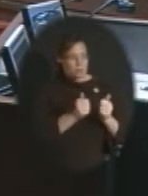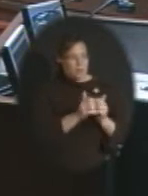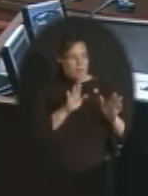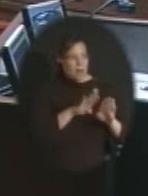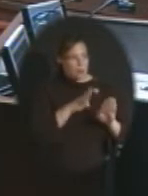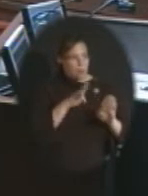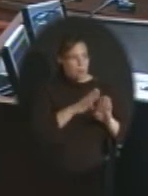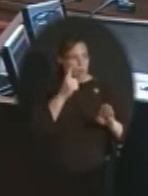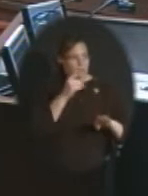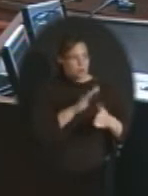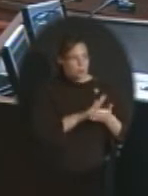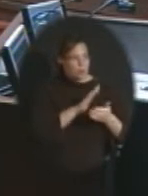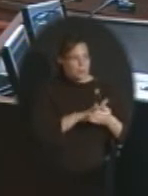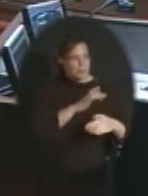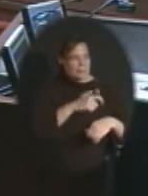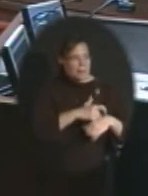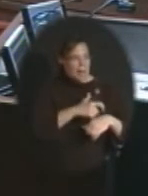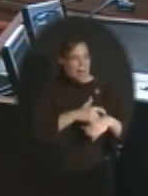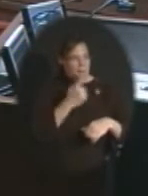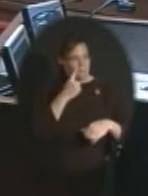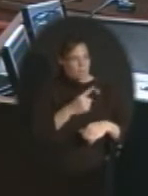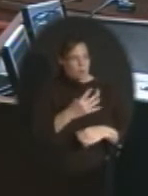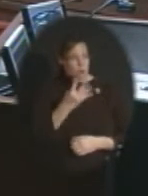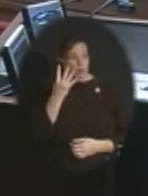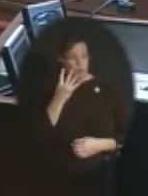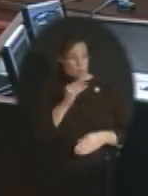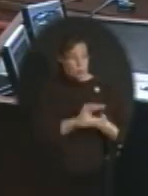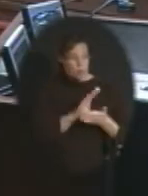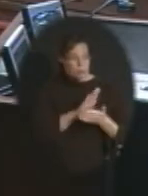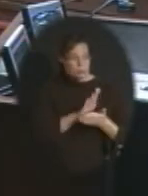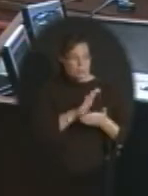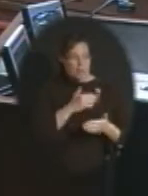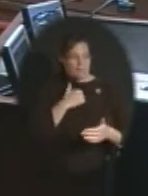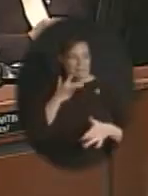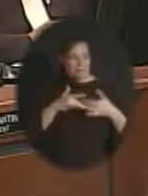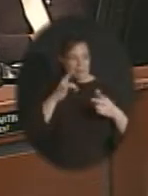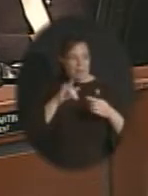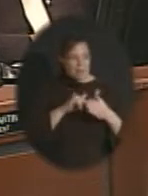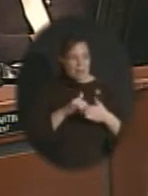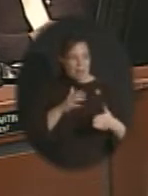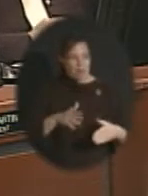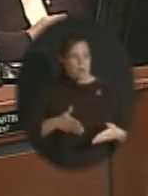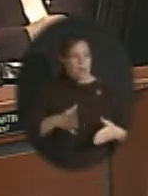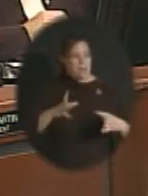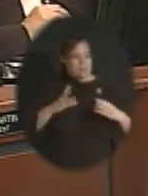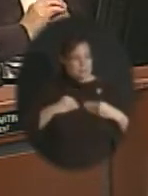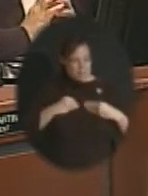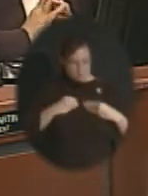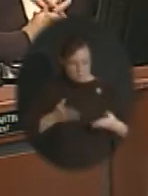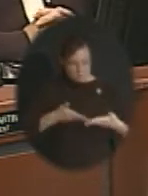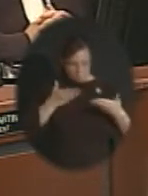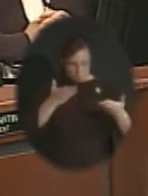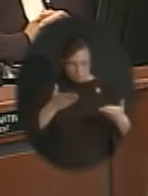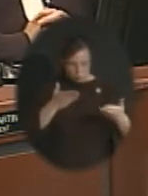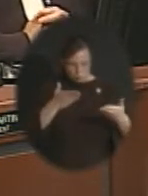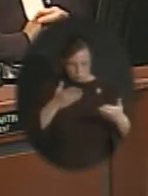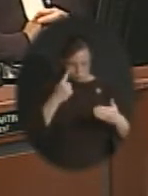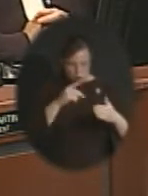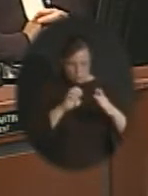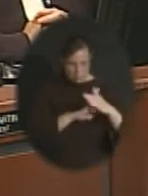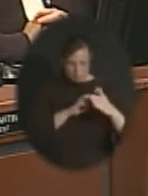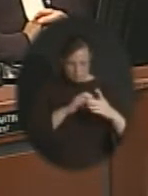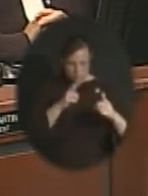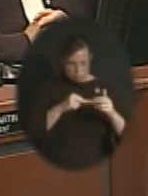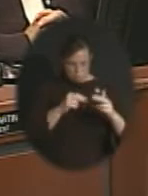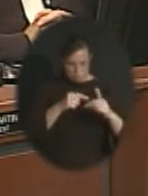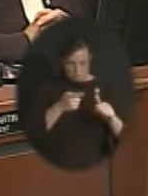one school at a time. Tonight, 4 schools. I'm excited about this. I would move to accept the fee proposal for elementary